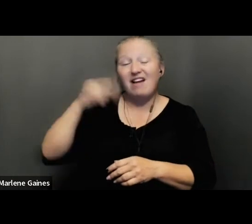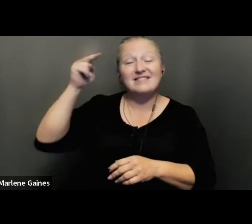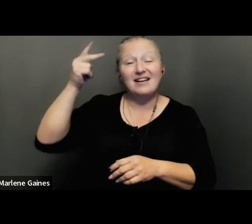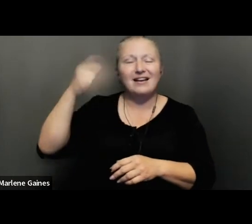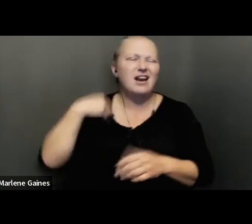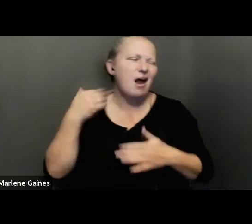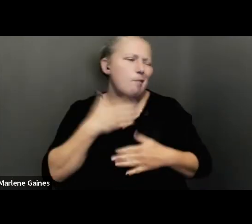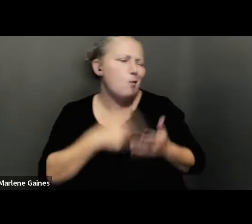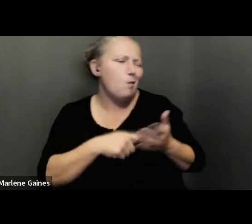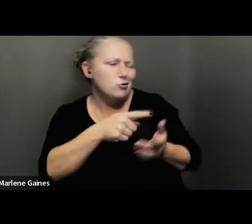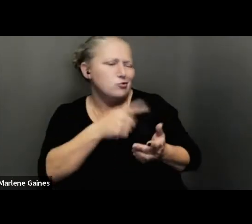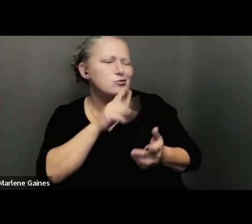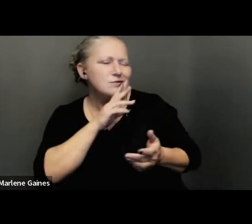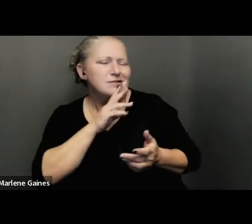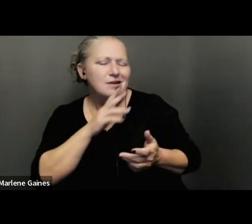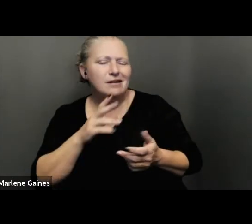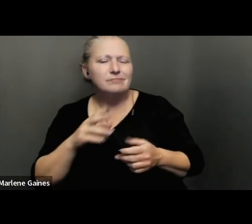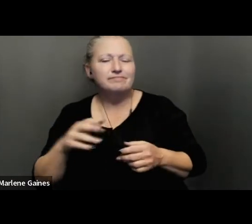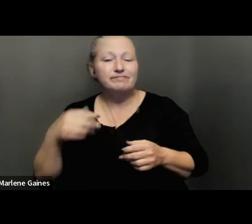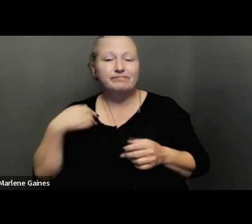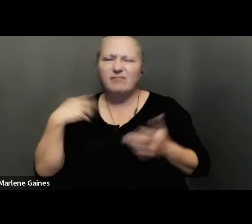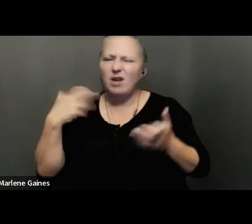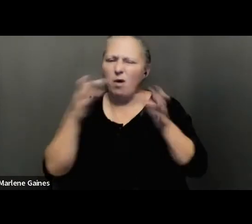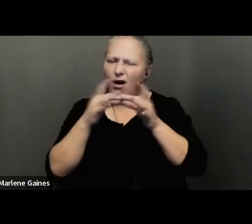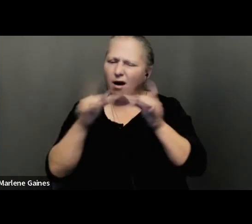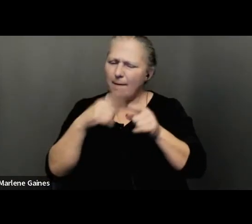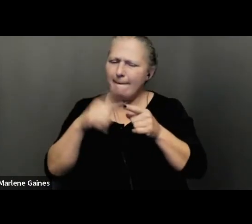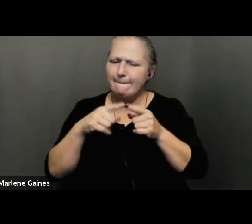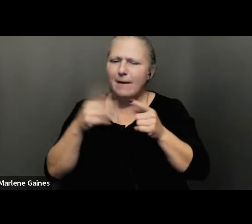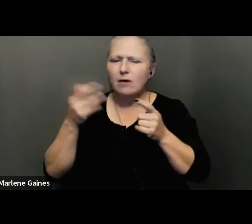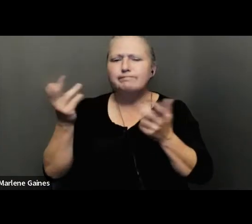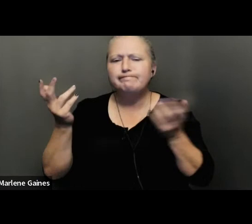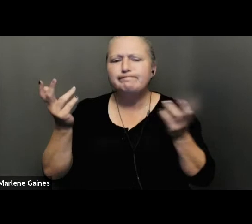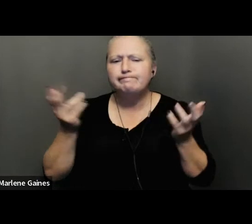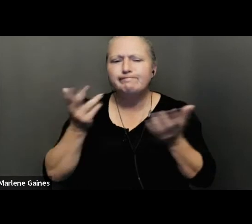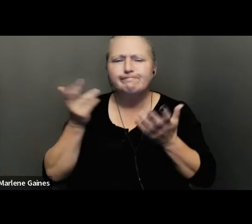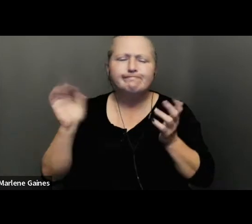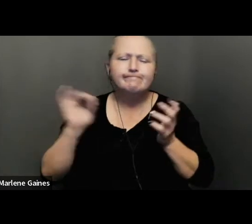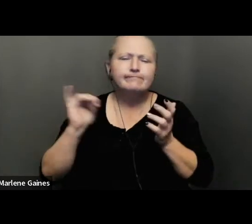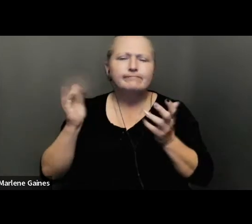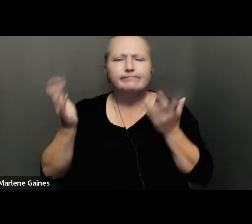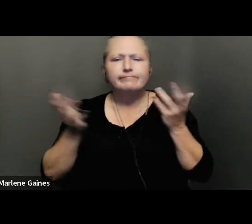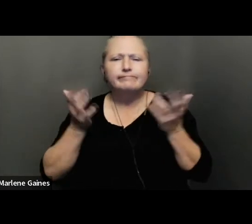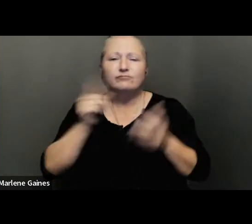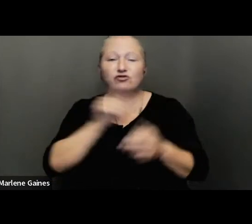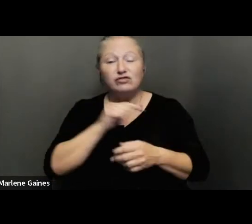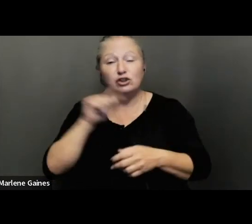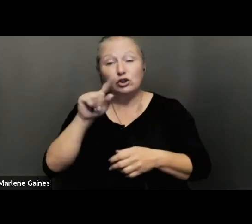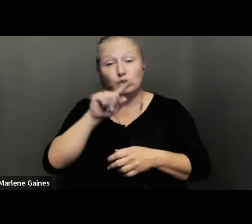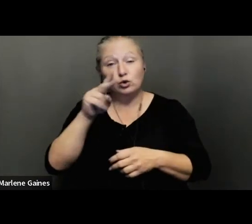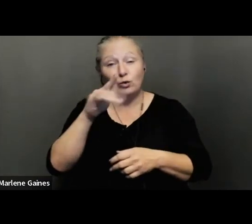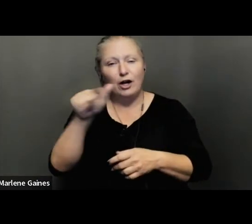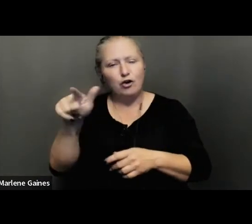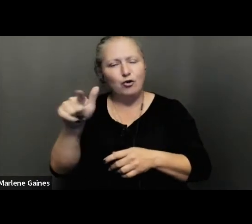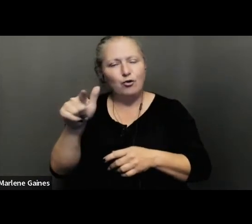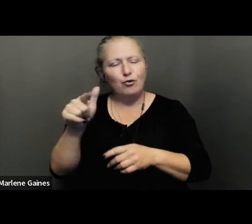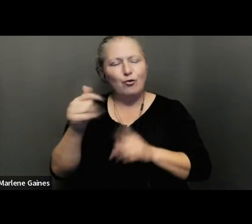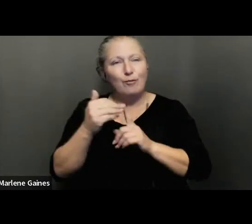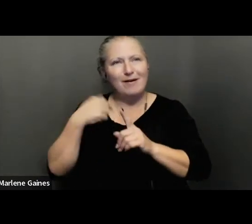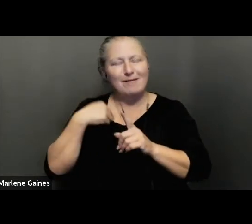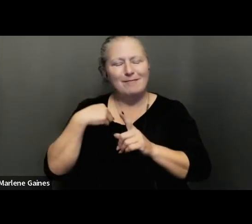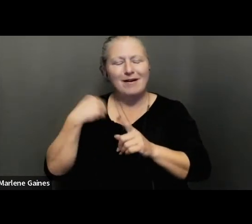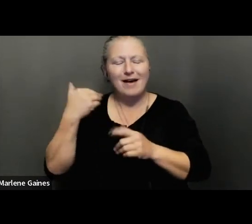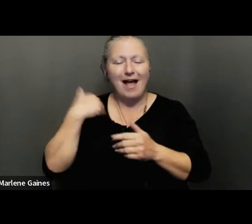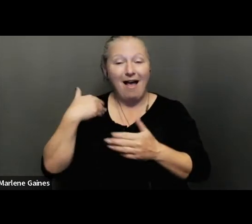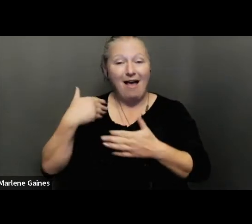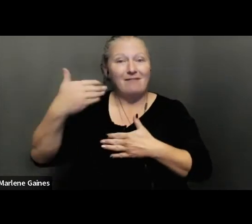have to say. That was very cool. And I'd like to make a comment about just like Trustee Zuniga, you help me remember that there are some